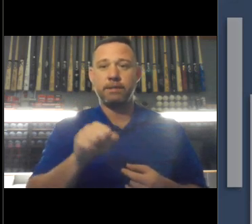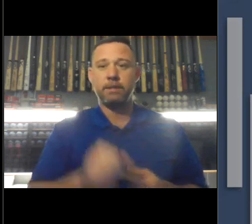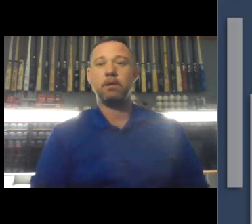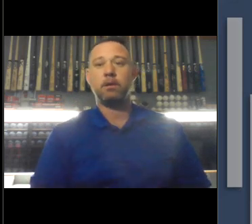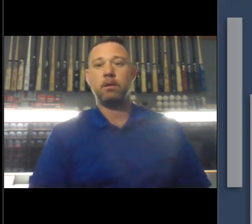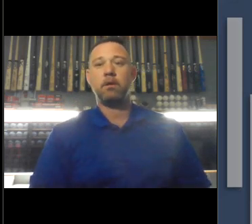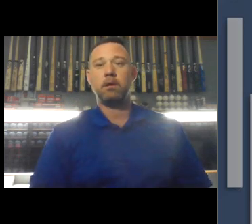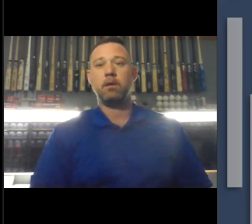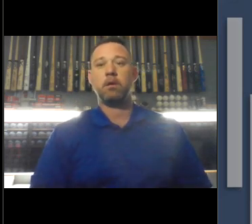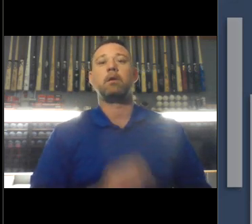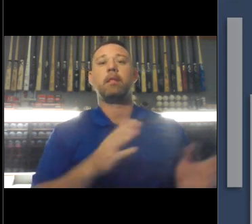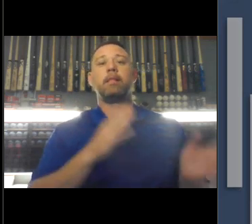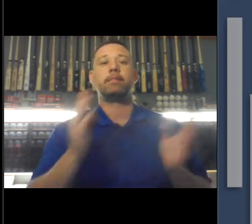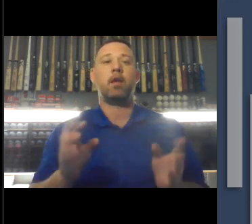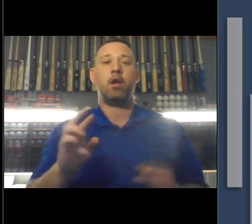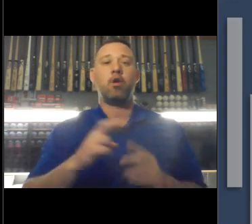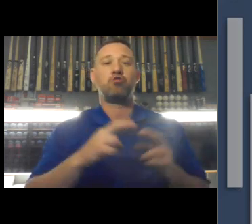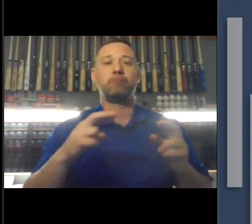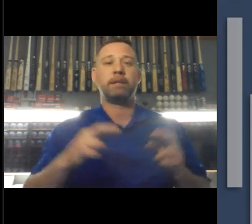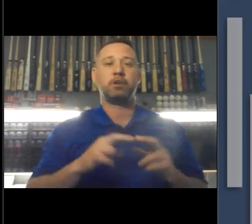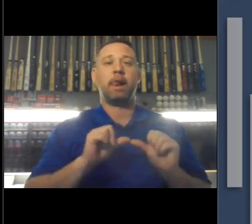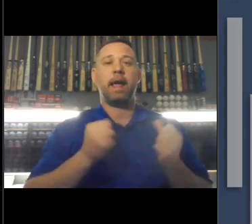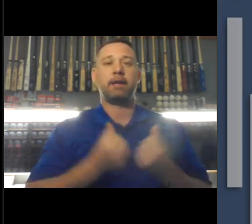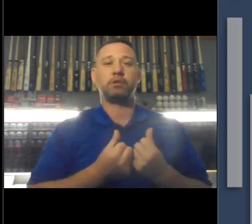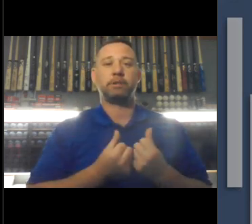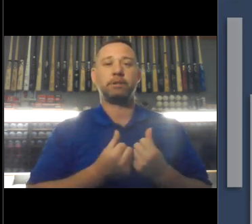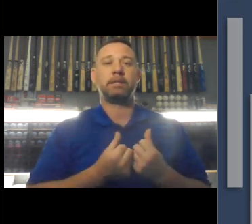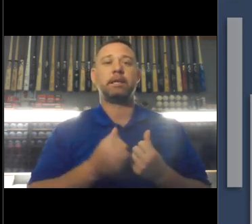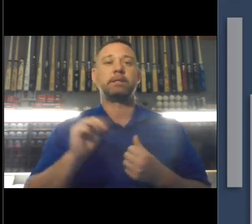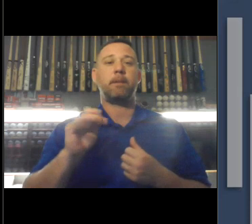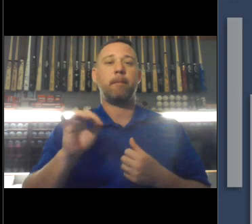Then we will move on to Regional Agencies Moderator Don Batiste.